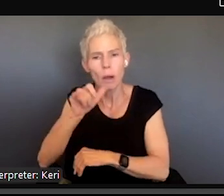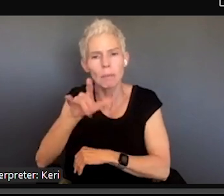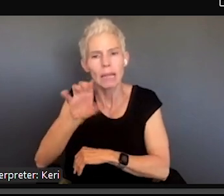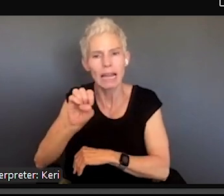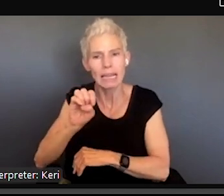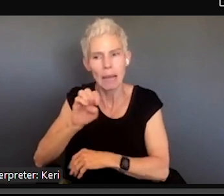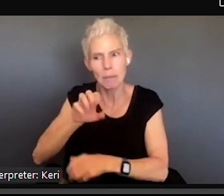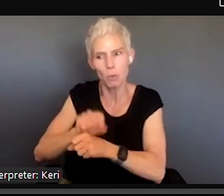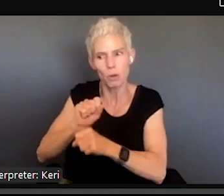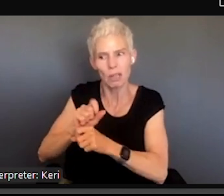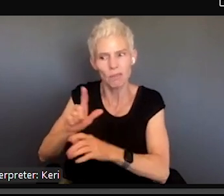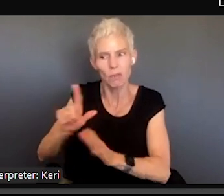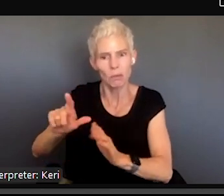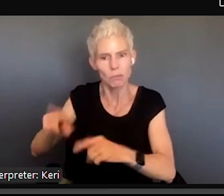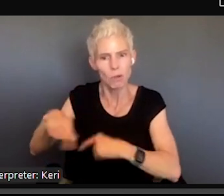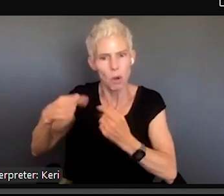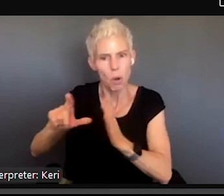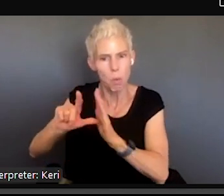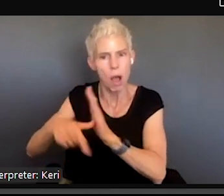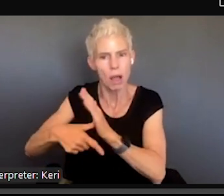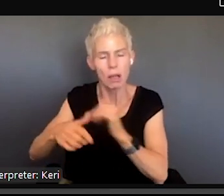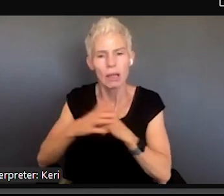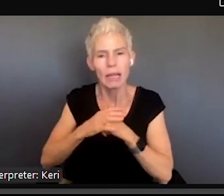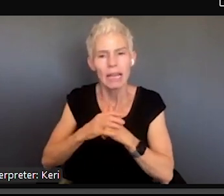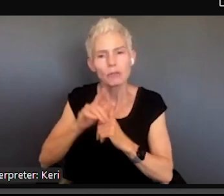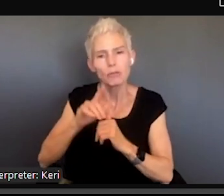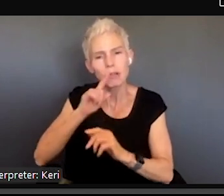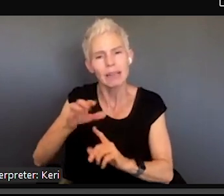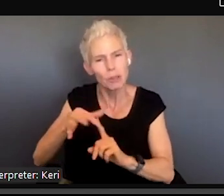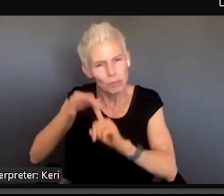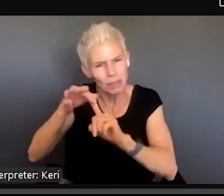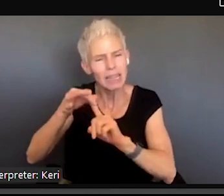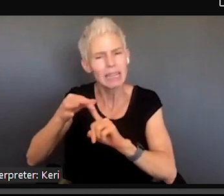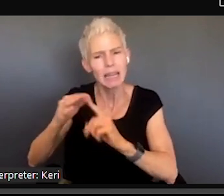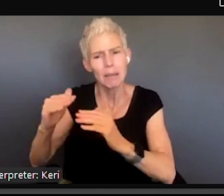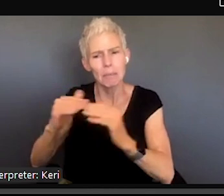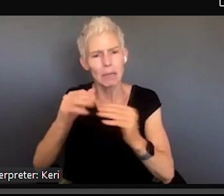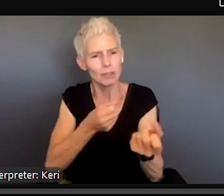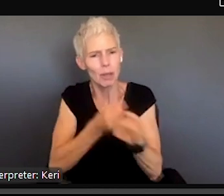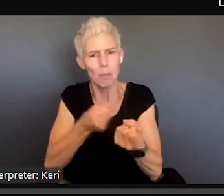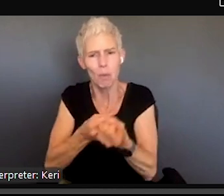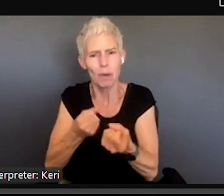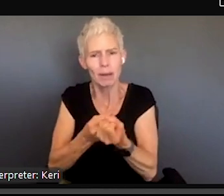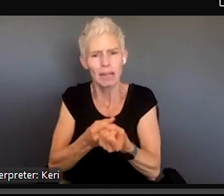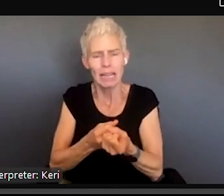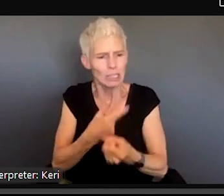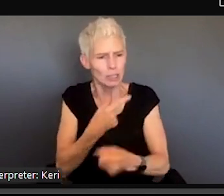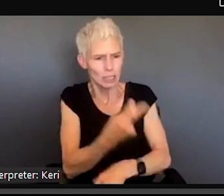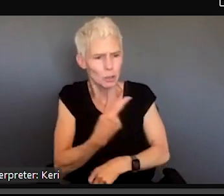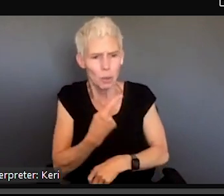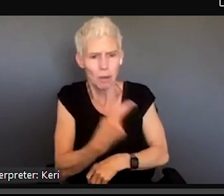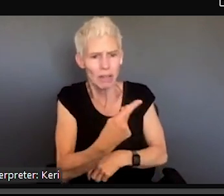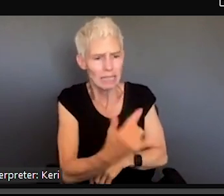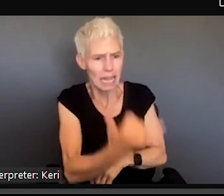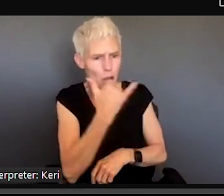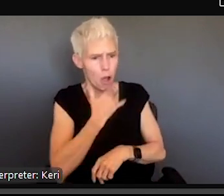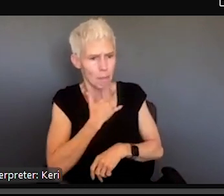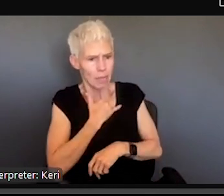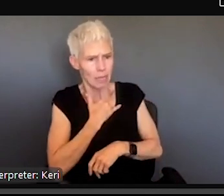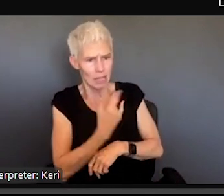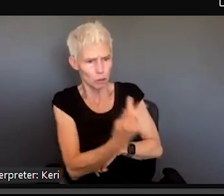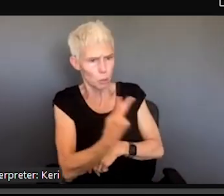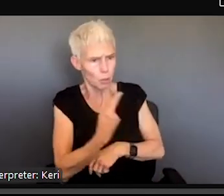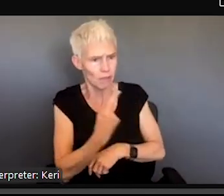it's like that most authentic type of peer support because there's nothing. I mean, it's just you and the caller on the phone. There's nothing else